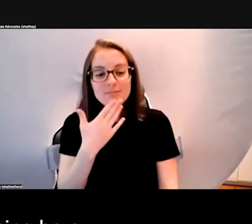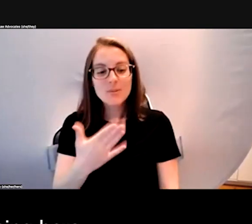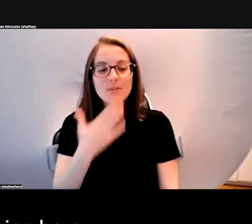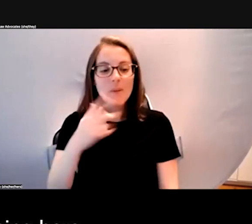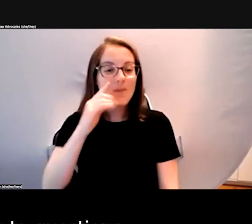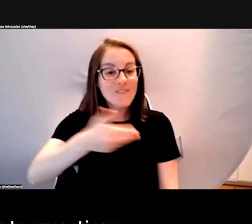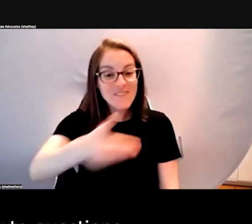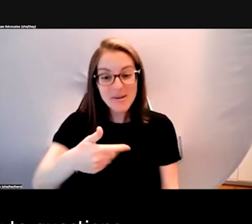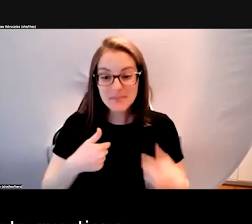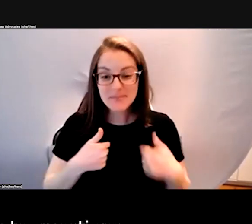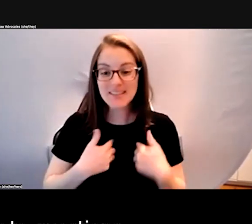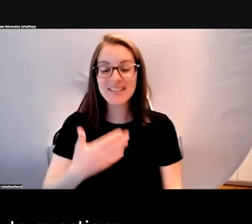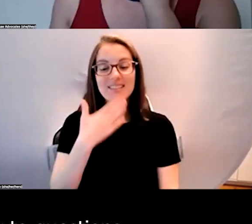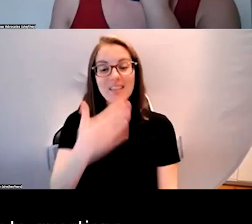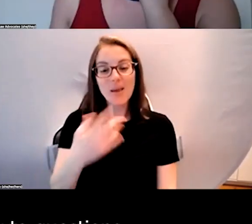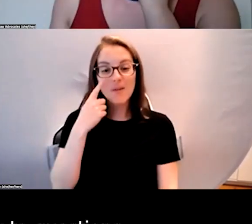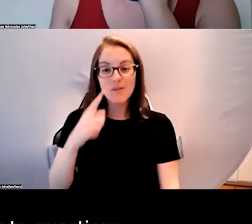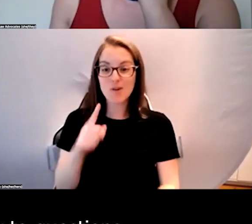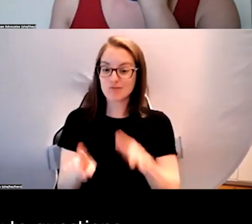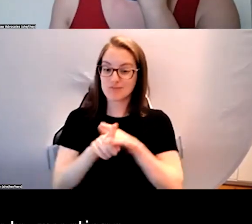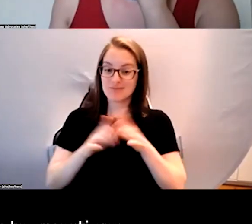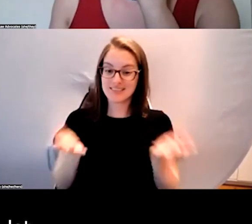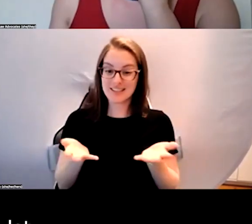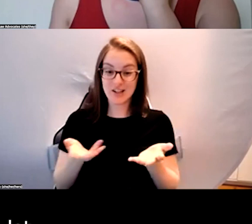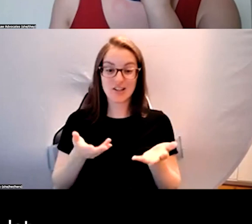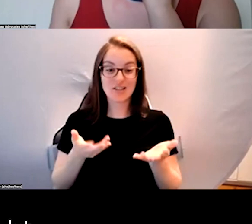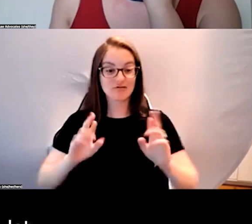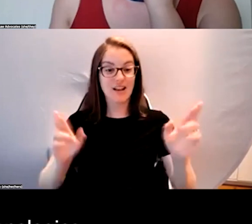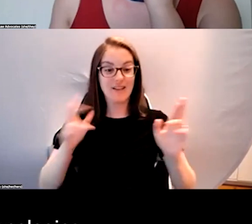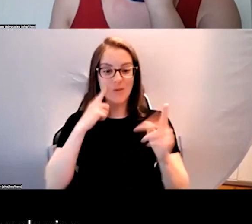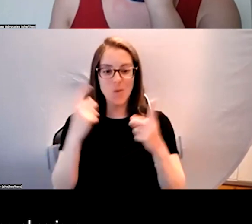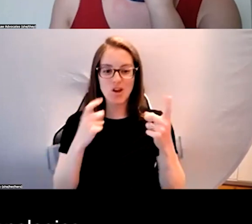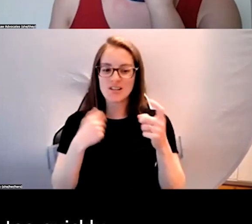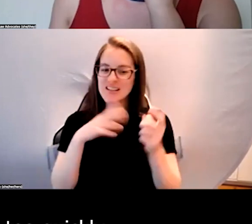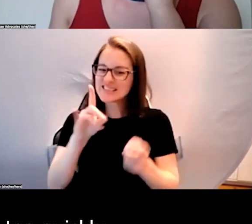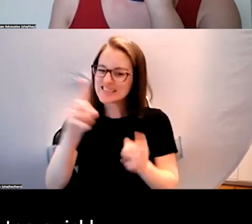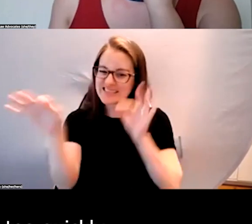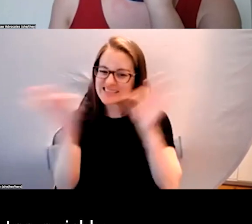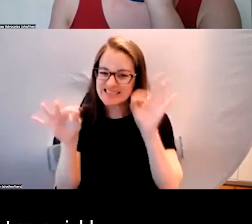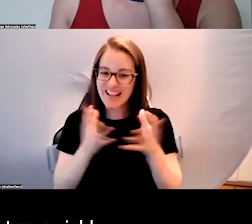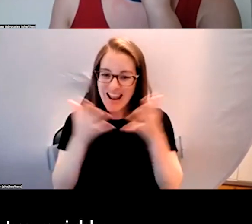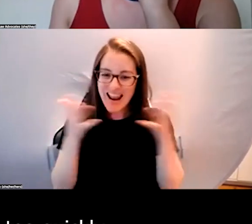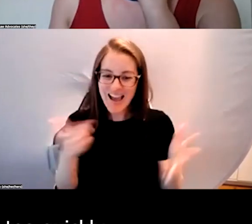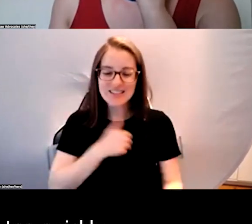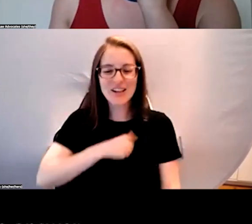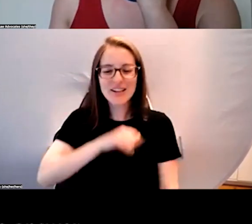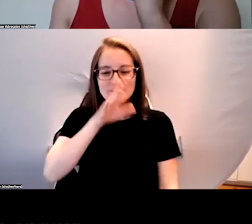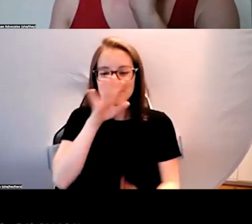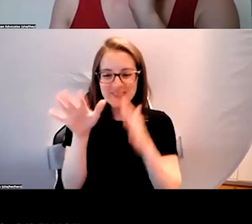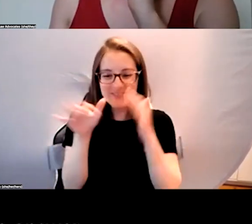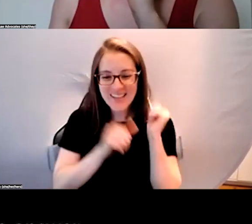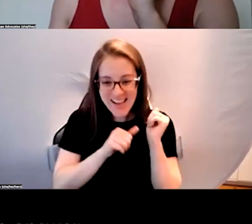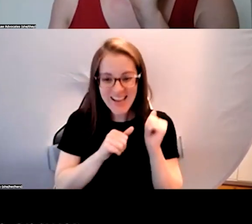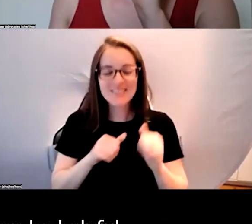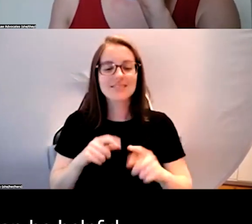here. And I can turn it over to questions. I covered a lot. And again, my apologies for speaking a little bit quickly, but